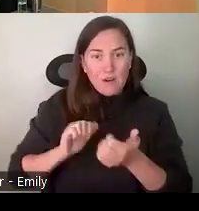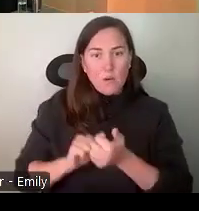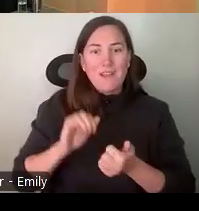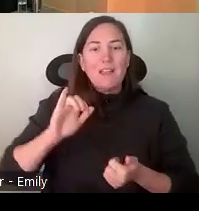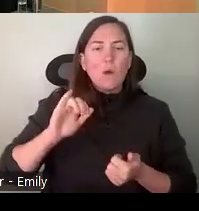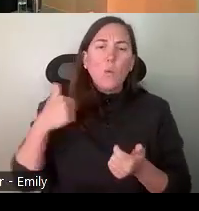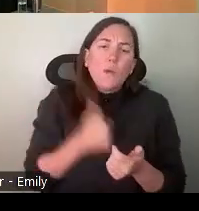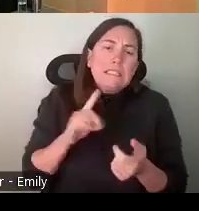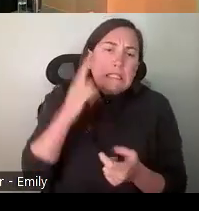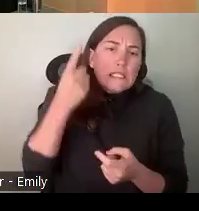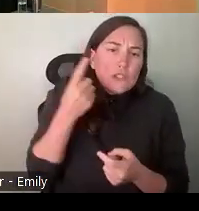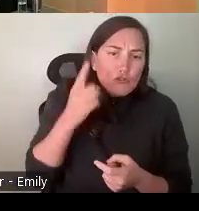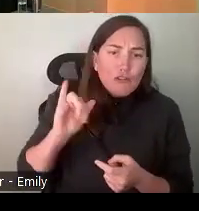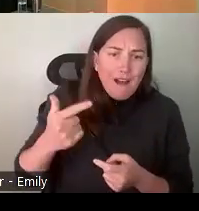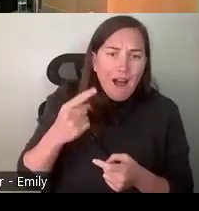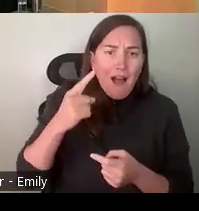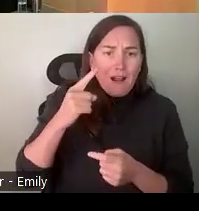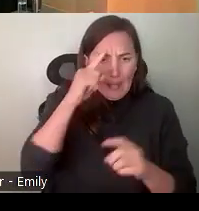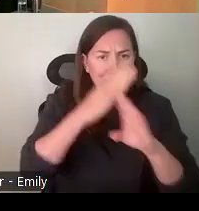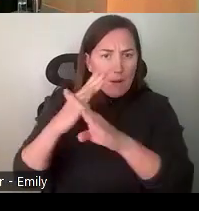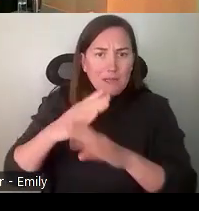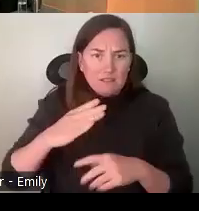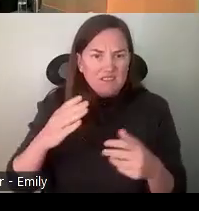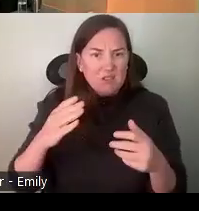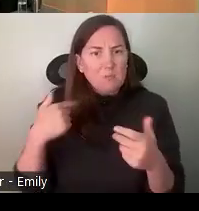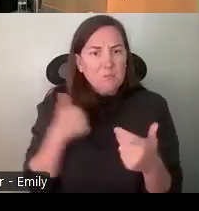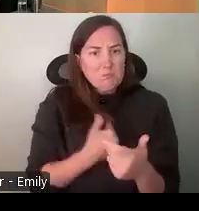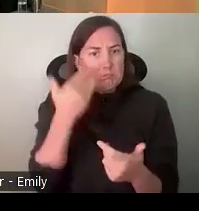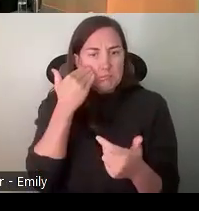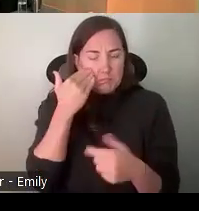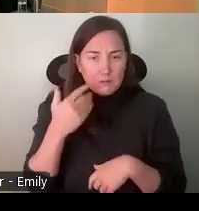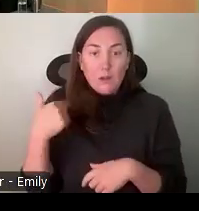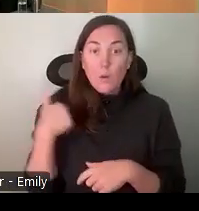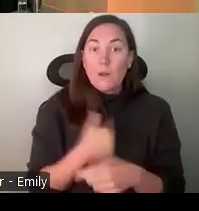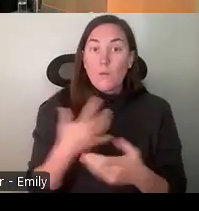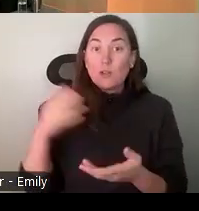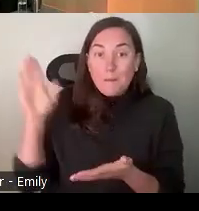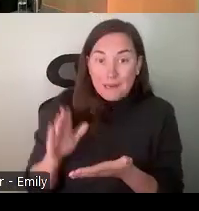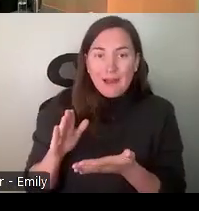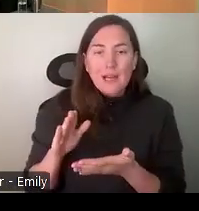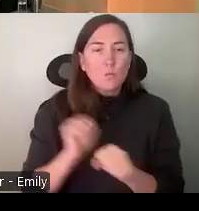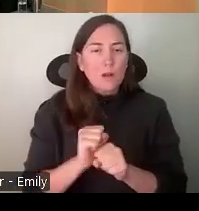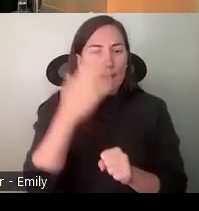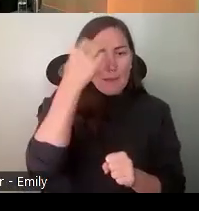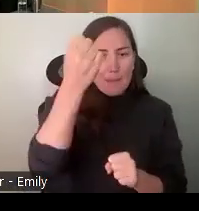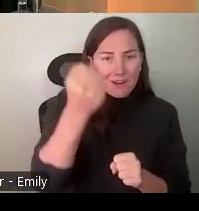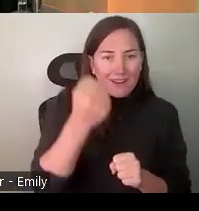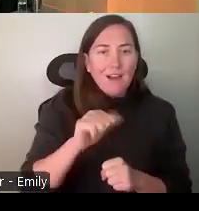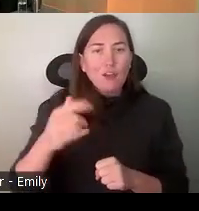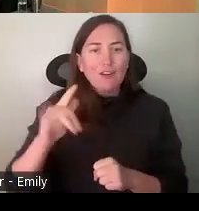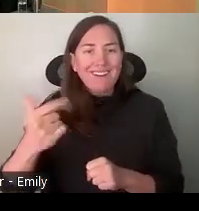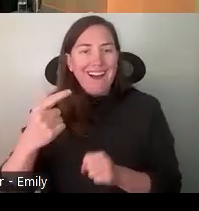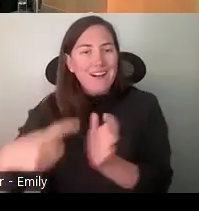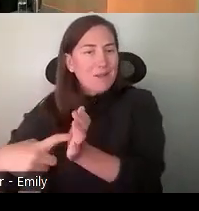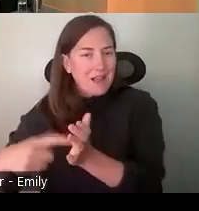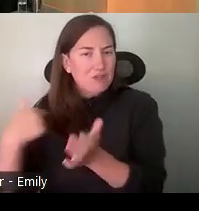in mind. We really tried to design it to minimize working memory and other cognitive demands because